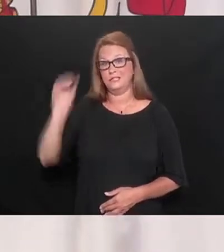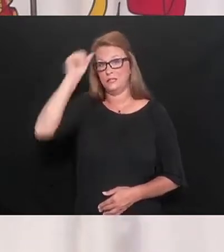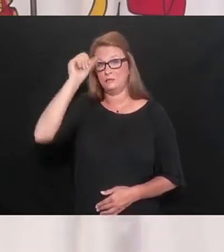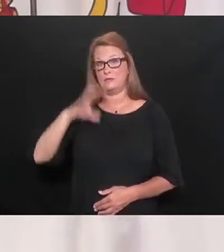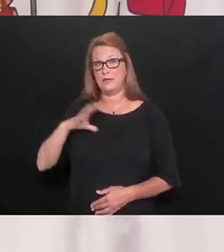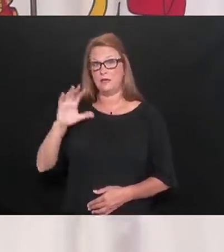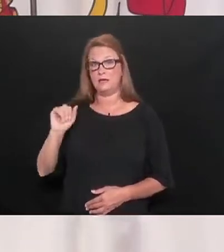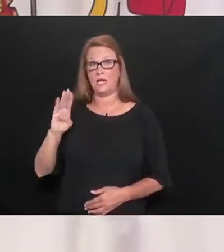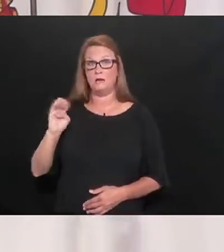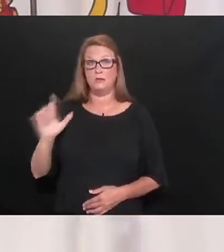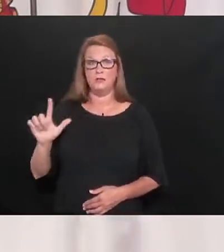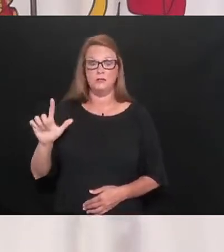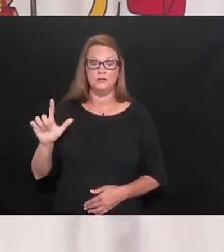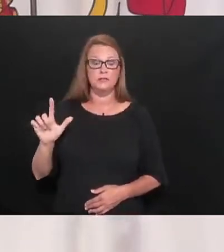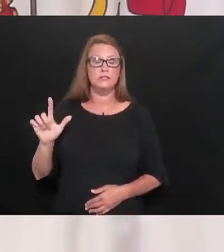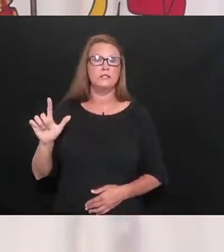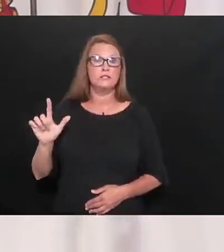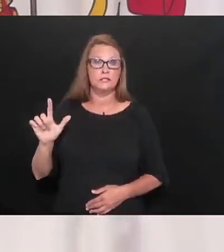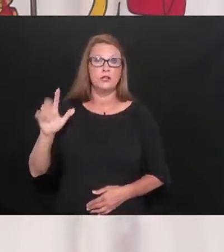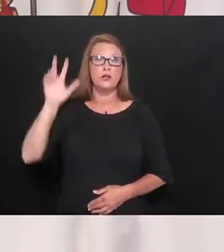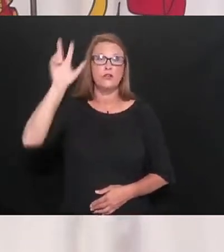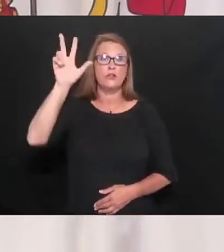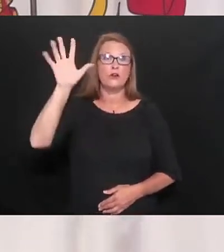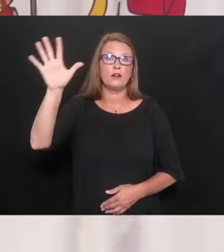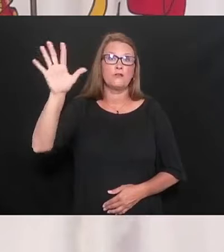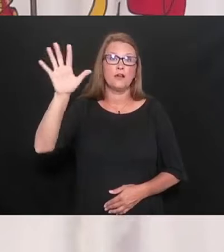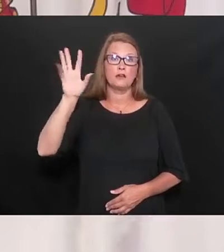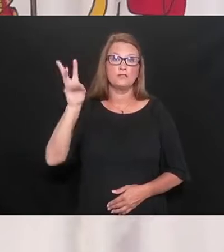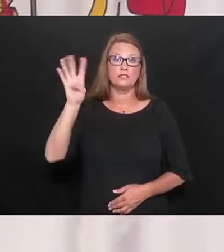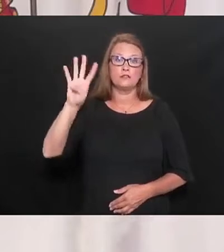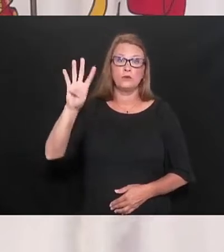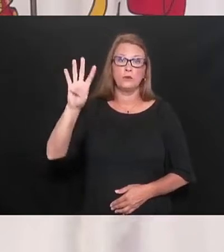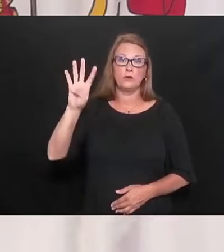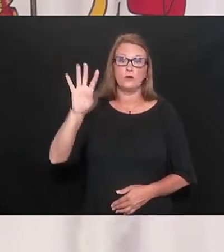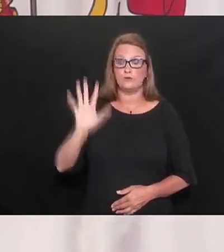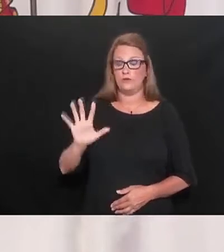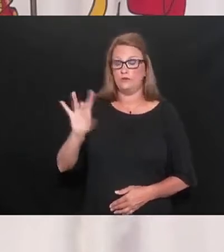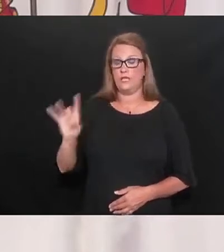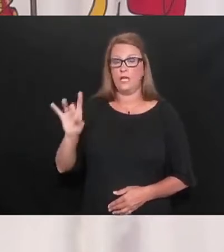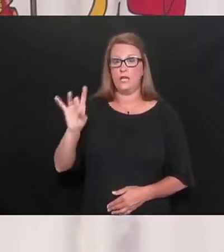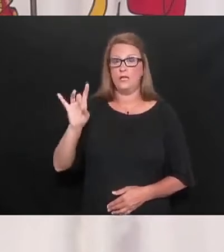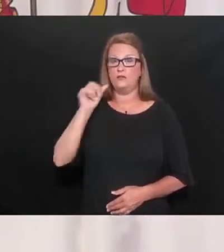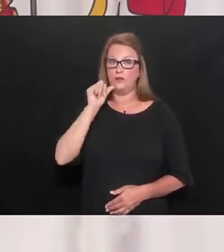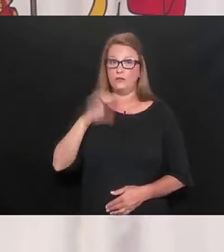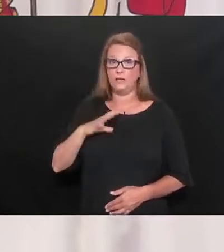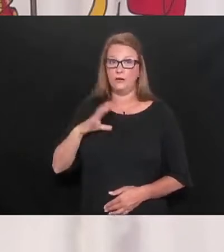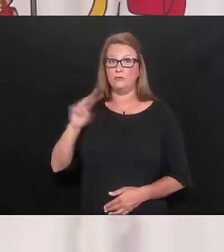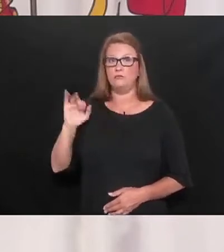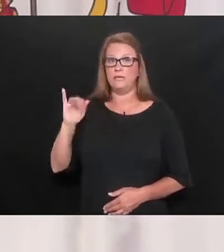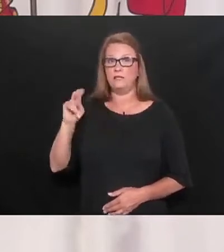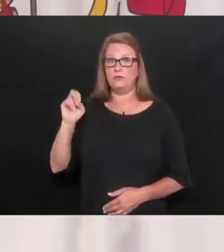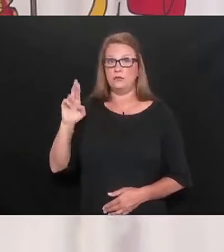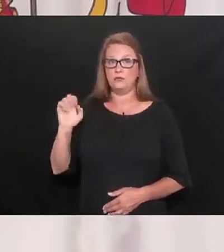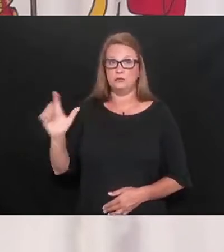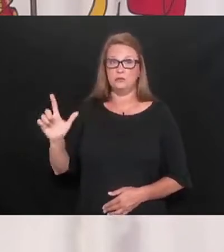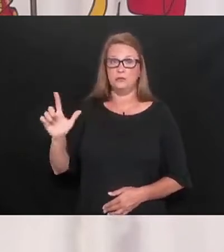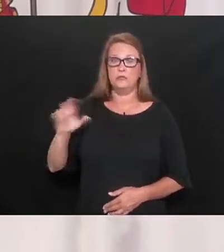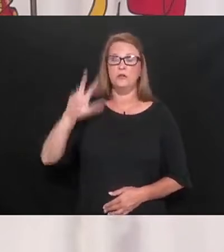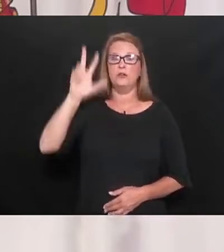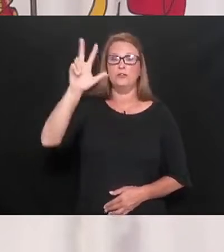from Cabell County. The 3,564th death, a 58-year-old female from Mineral County.